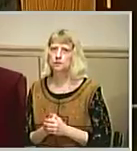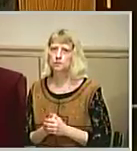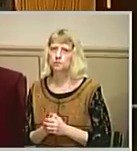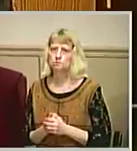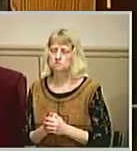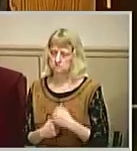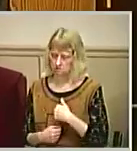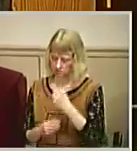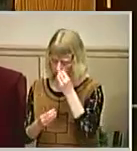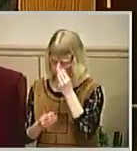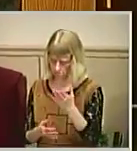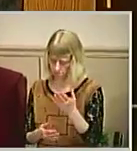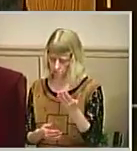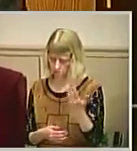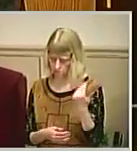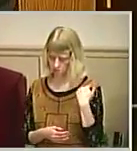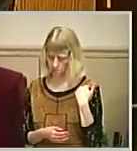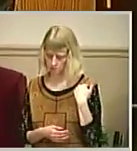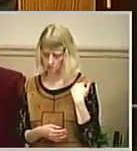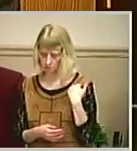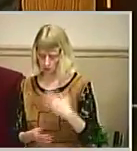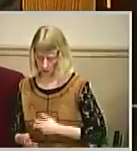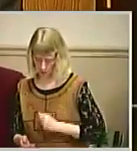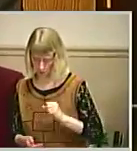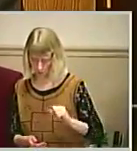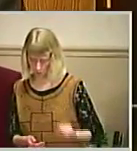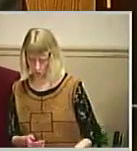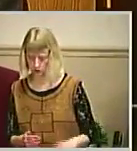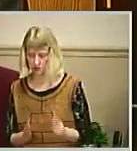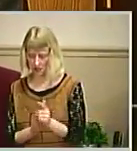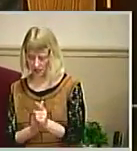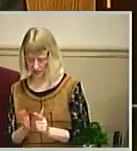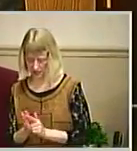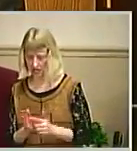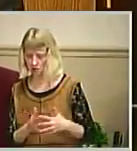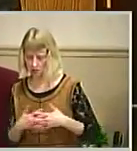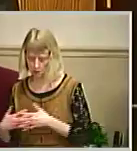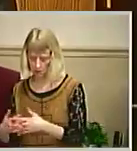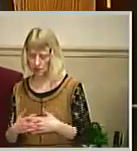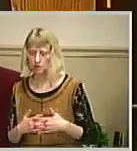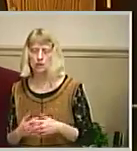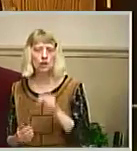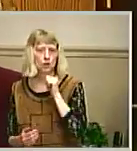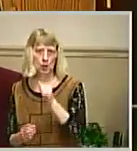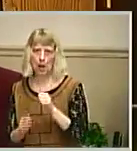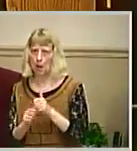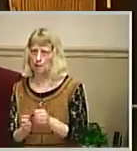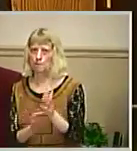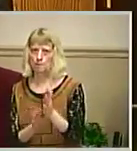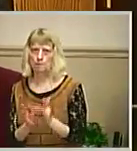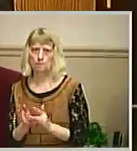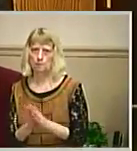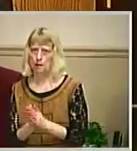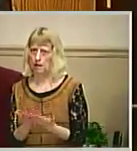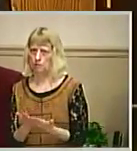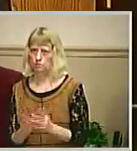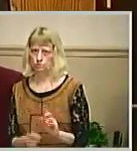And as I said earlier, even though abortion is legal in the United States, it is not biblically